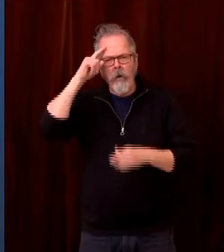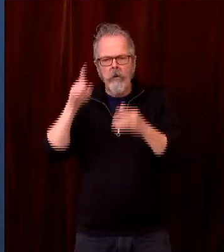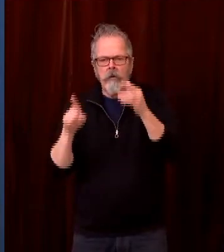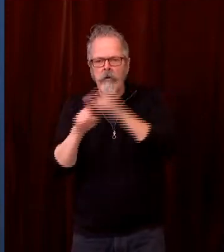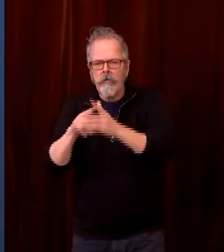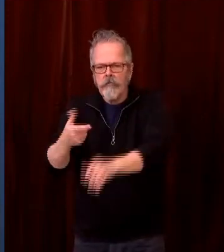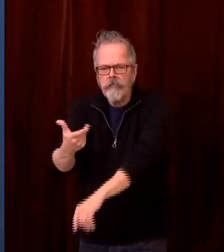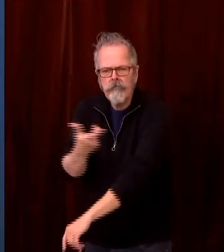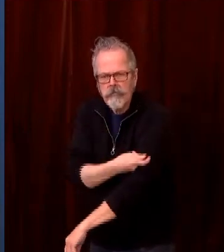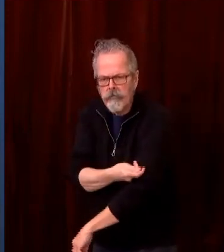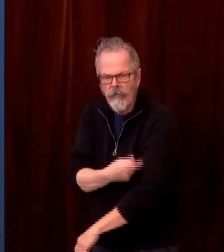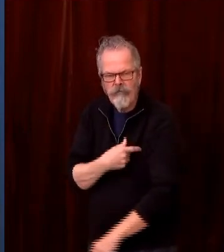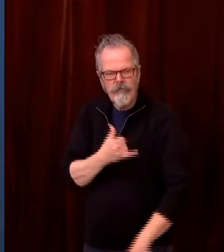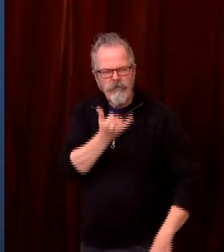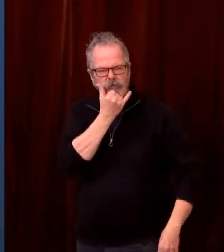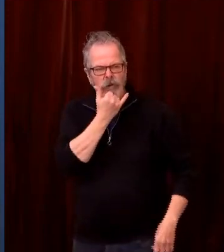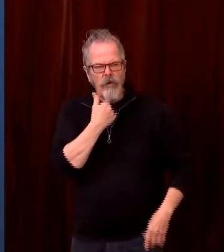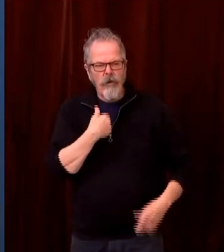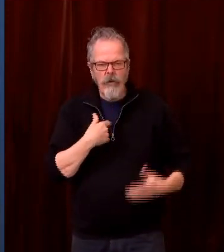these vaccines?